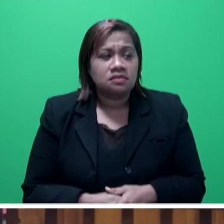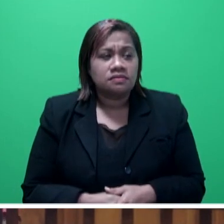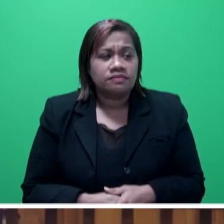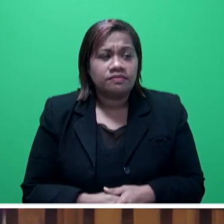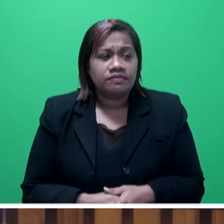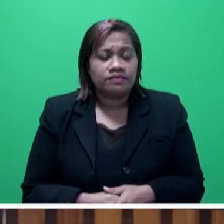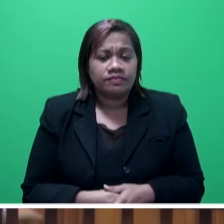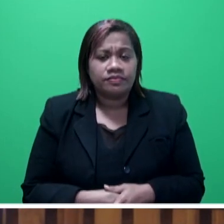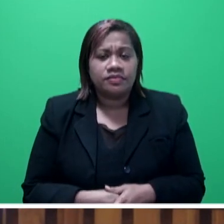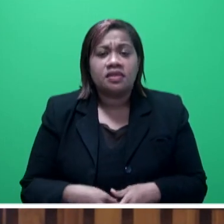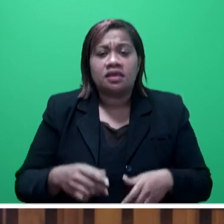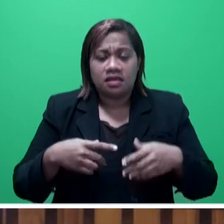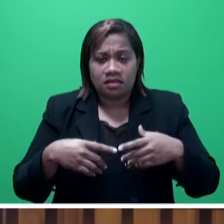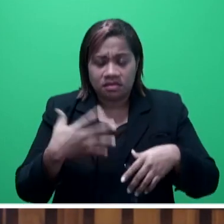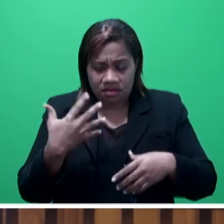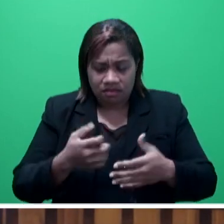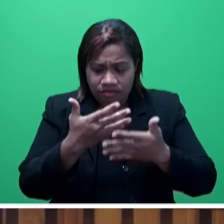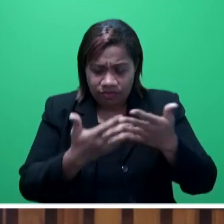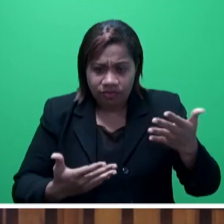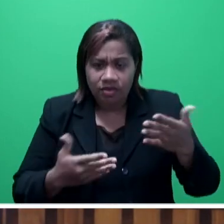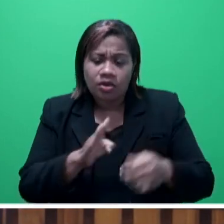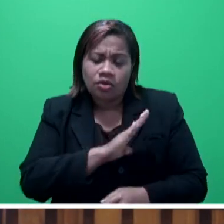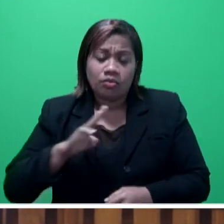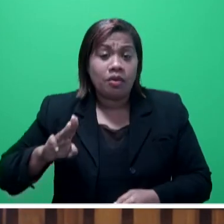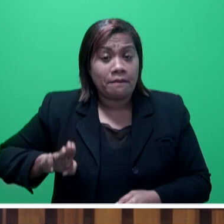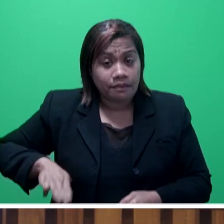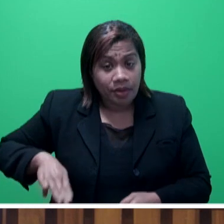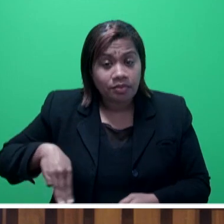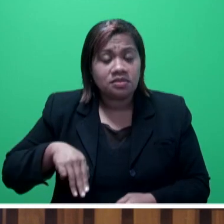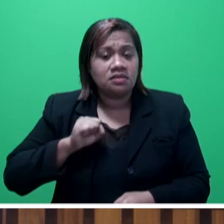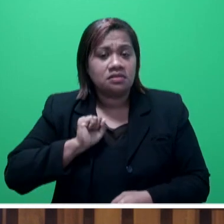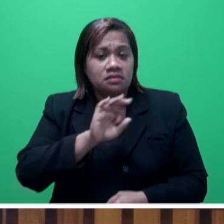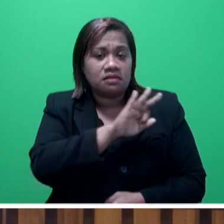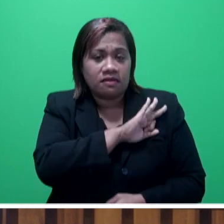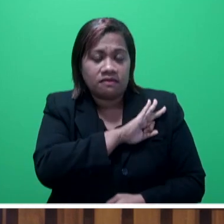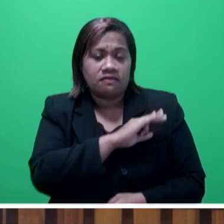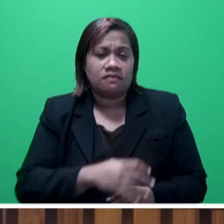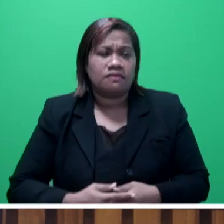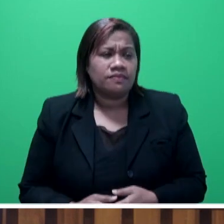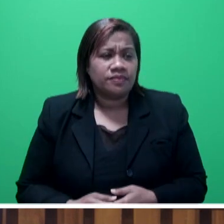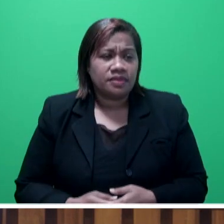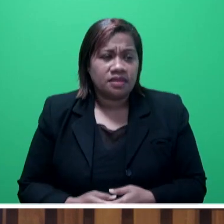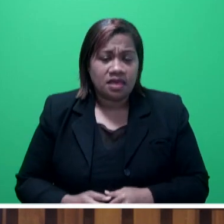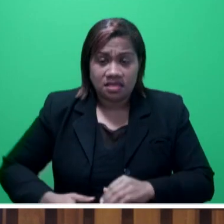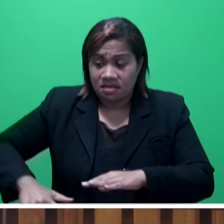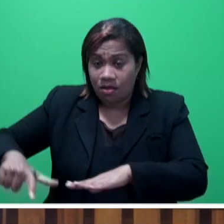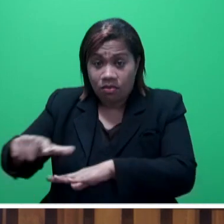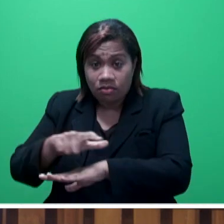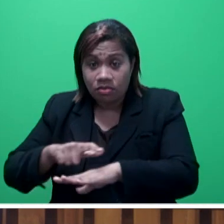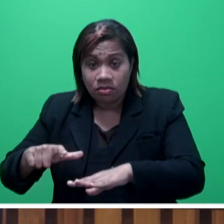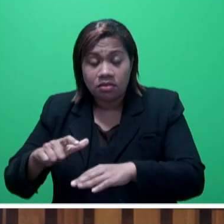members also, and all other staff in particular, and also files relating to allocation lots to several